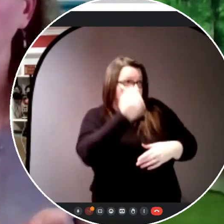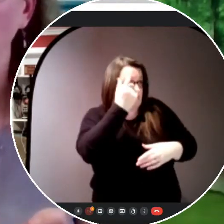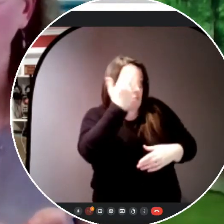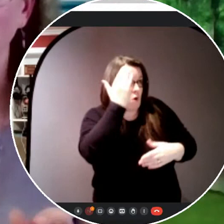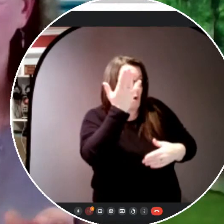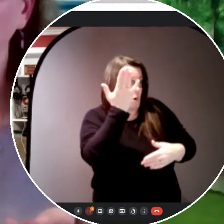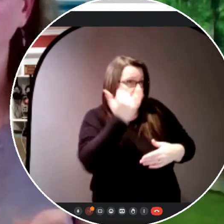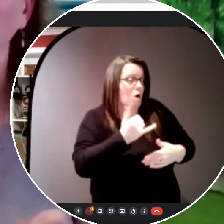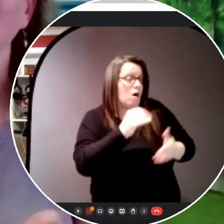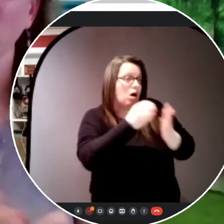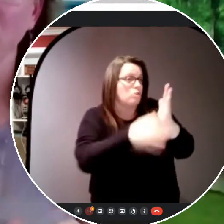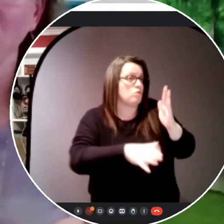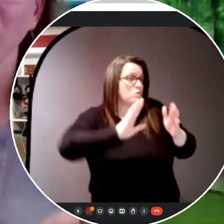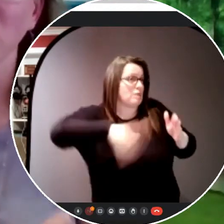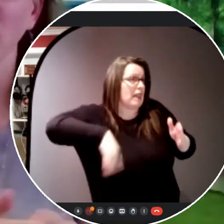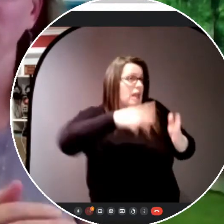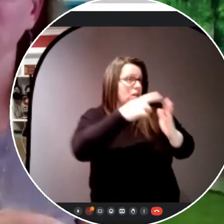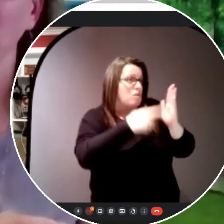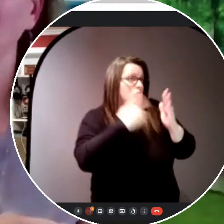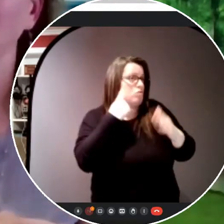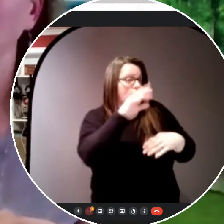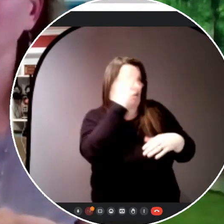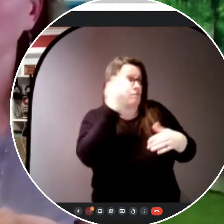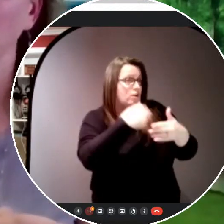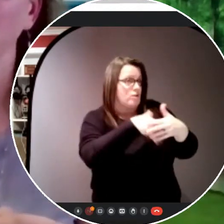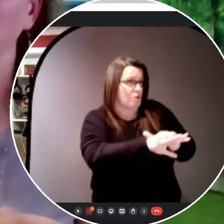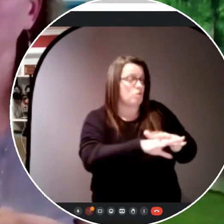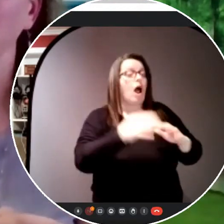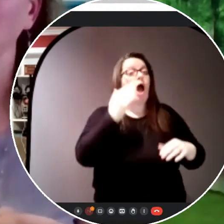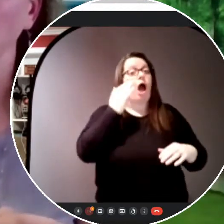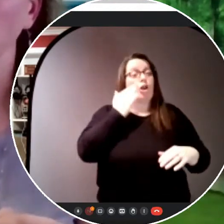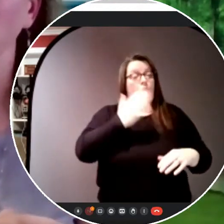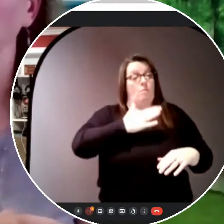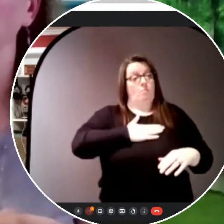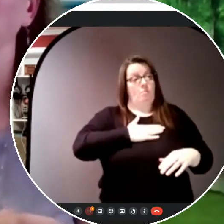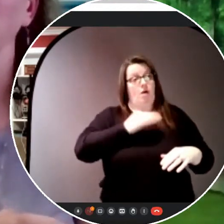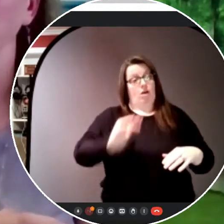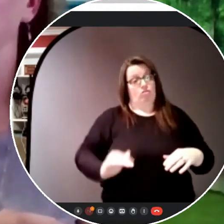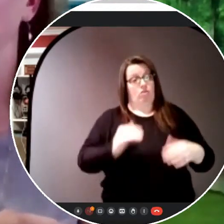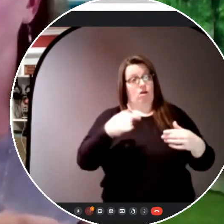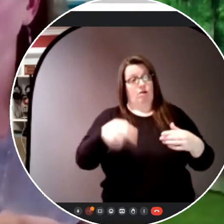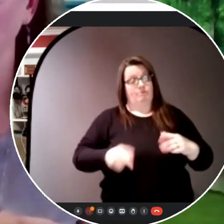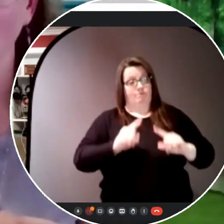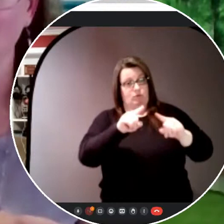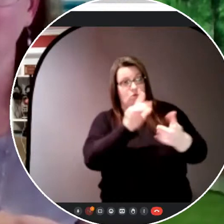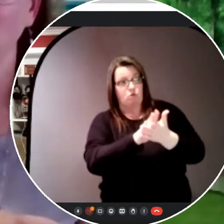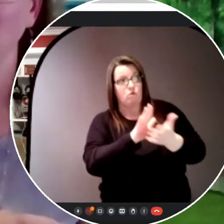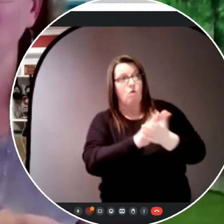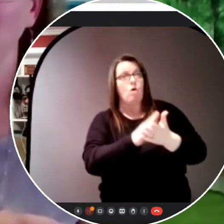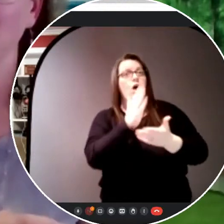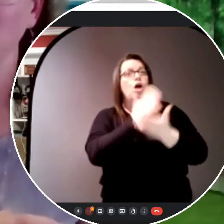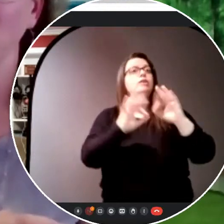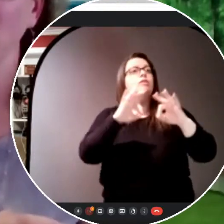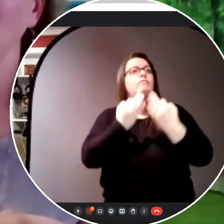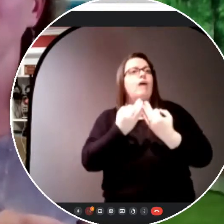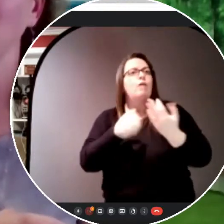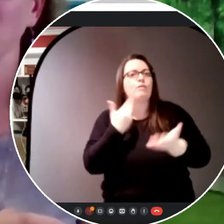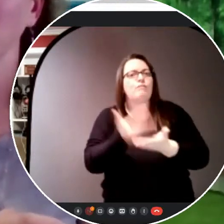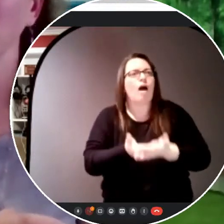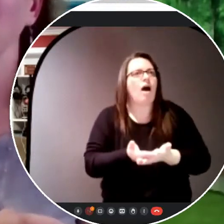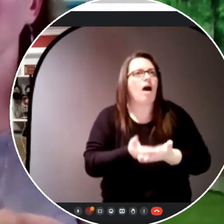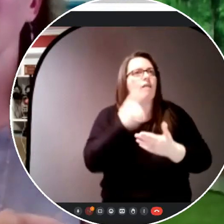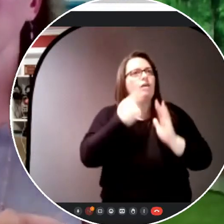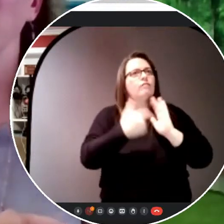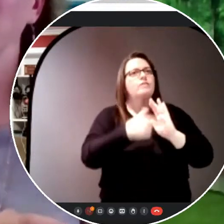know the year that my child attended, there were families moving in, like RCMP families moving in over